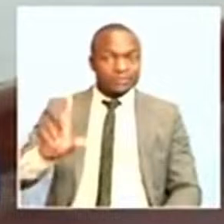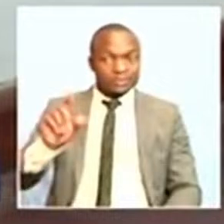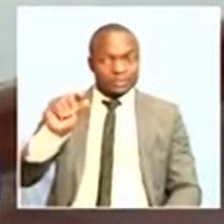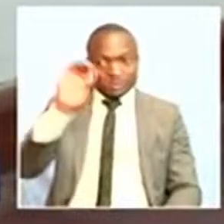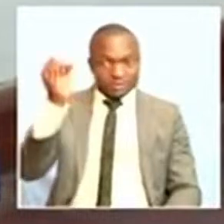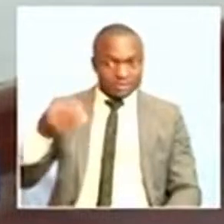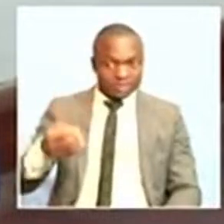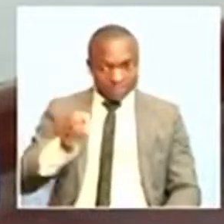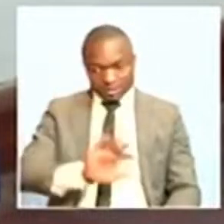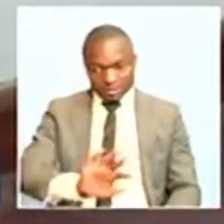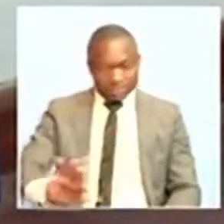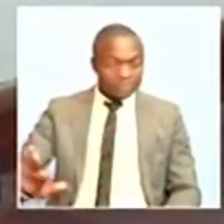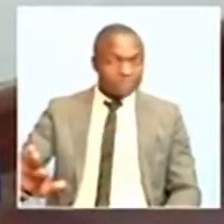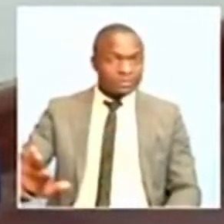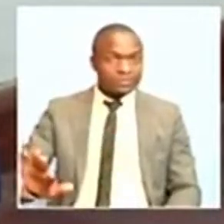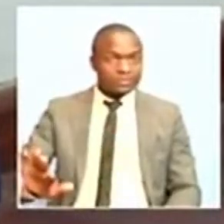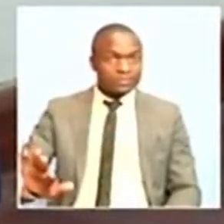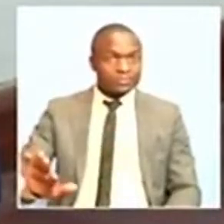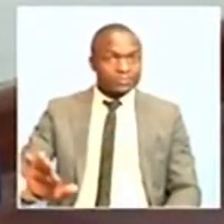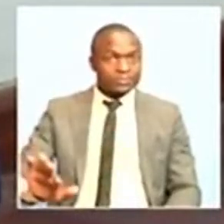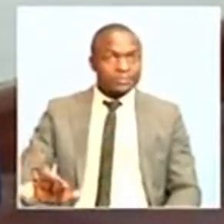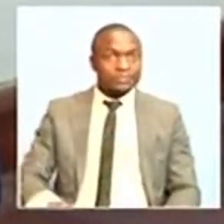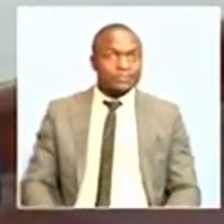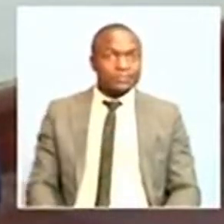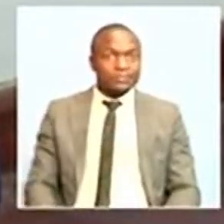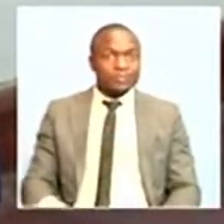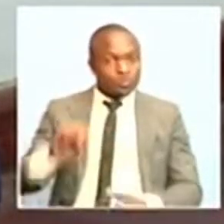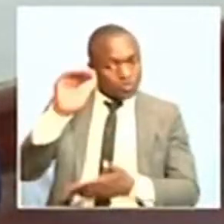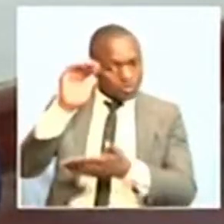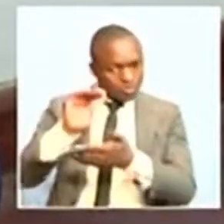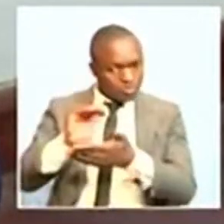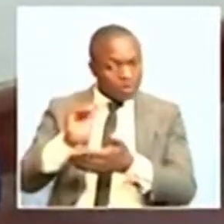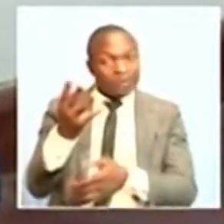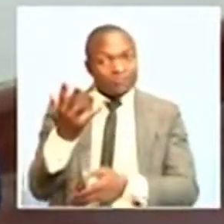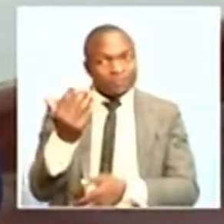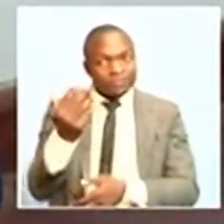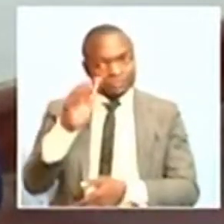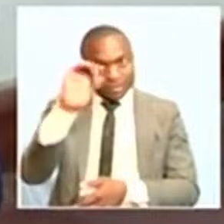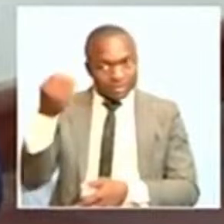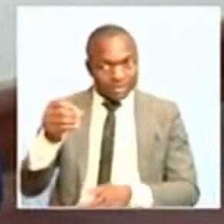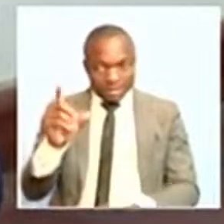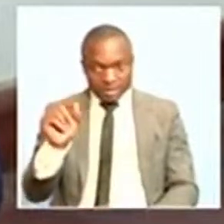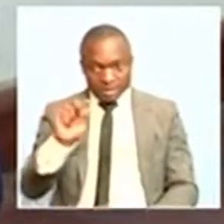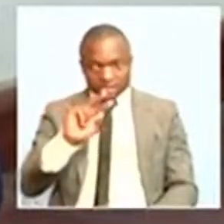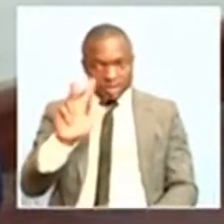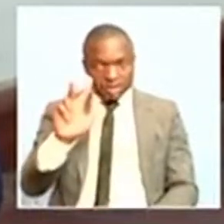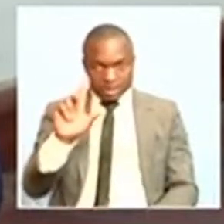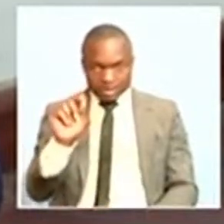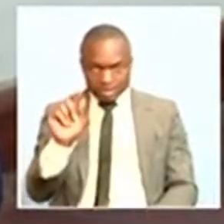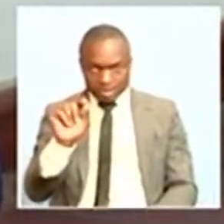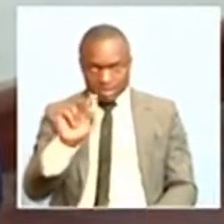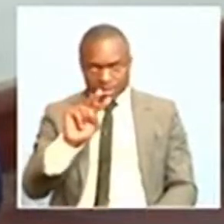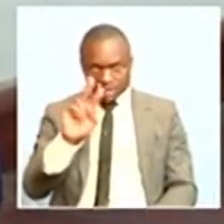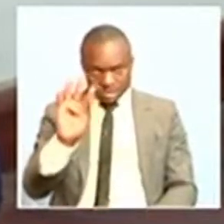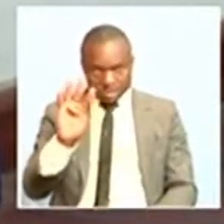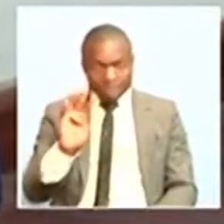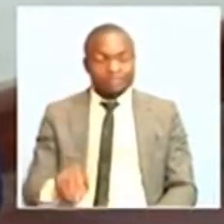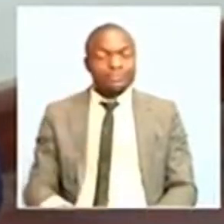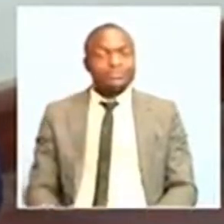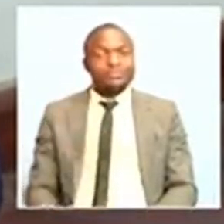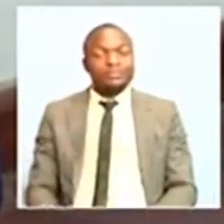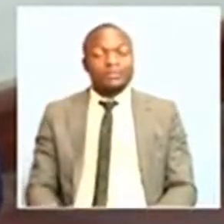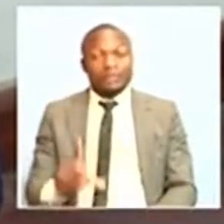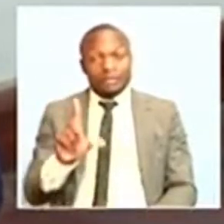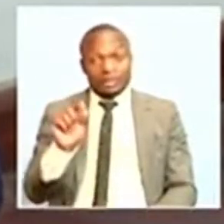20% was suspended and it was reduced to 15% for 2023 and 2024. So